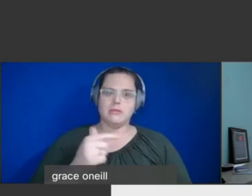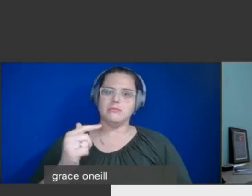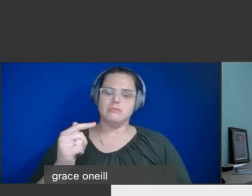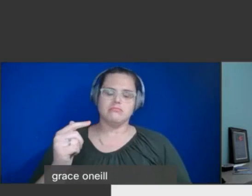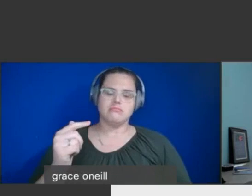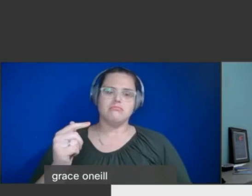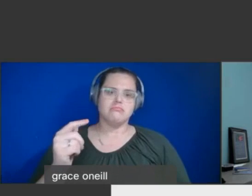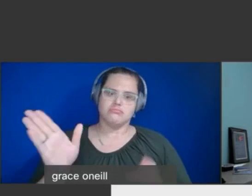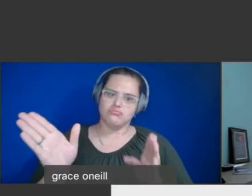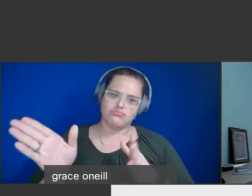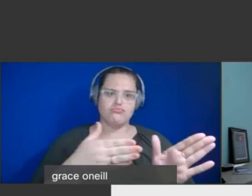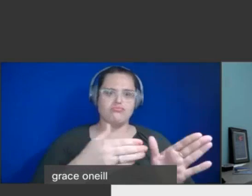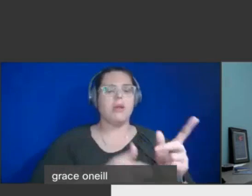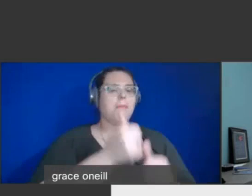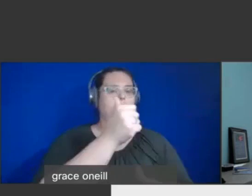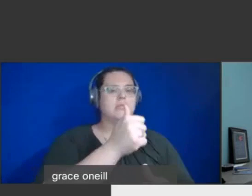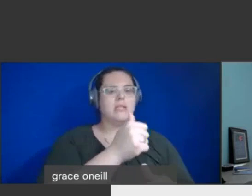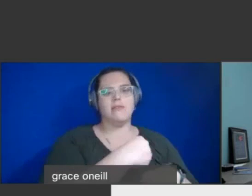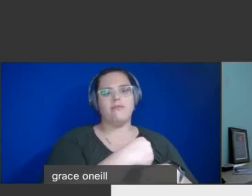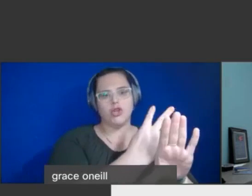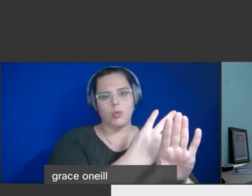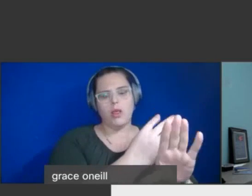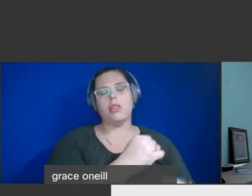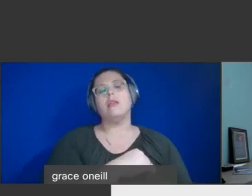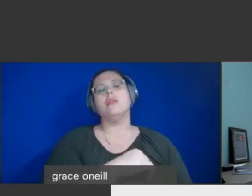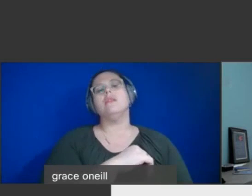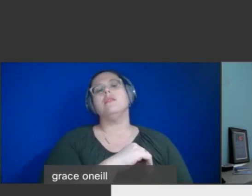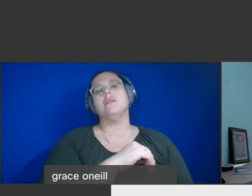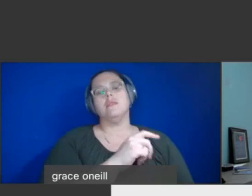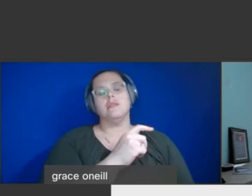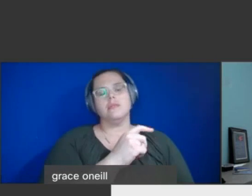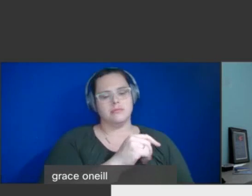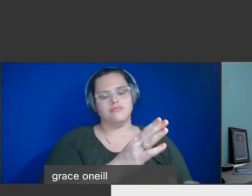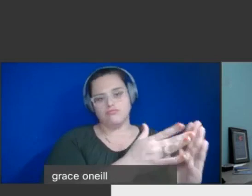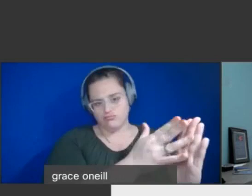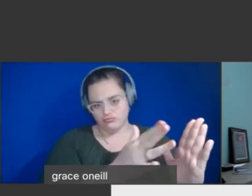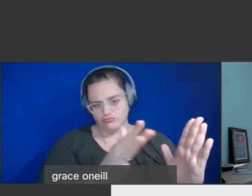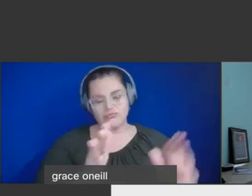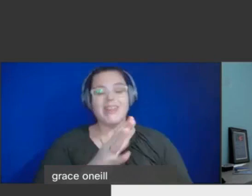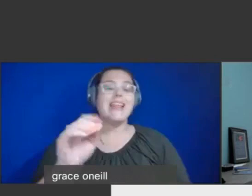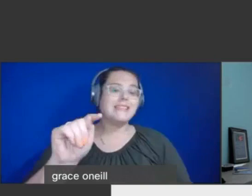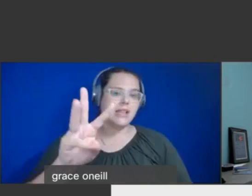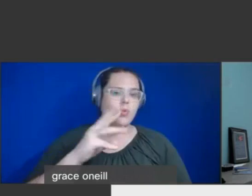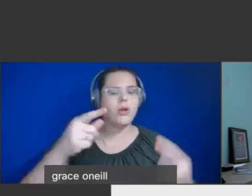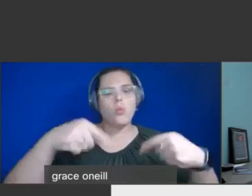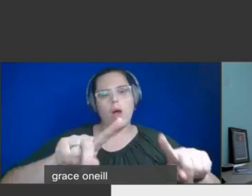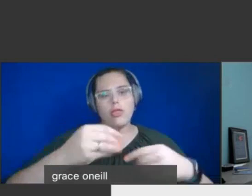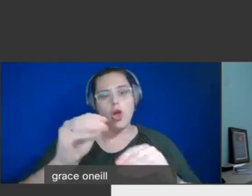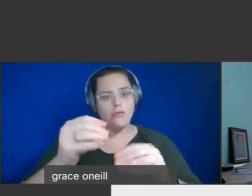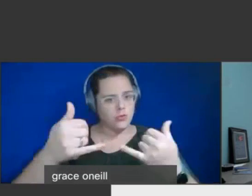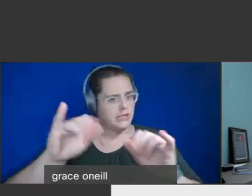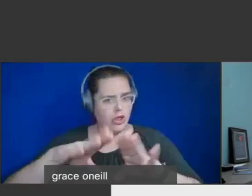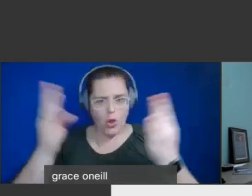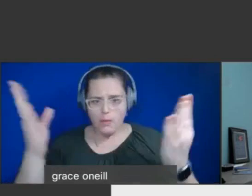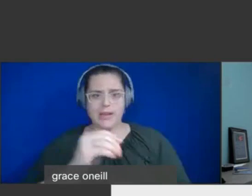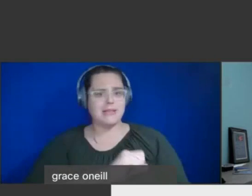really mostly virtual provision of services and telework while our office was still open and staff were still